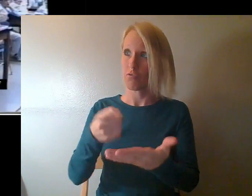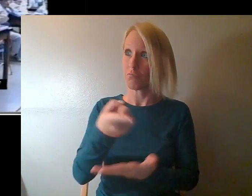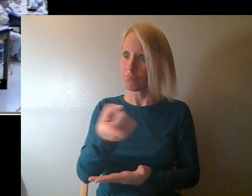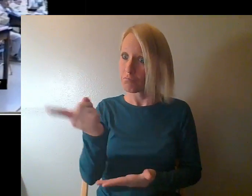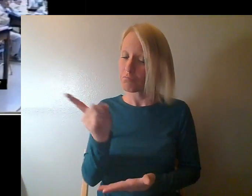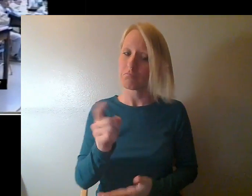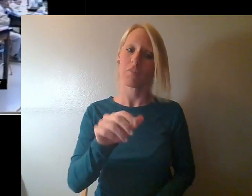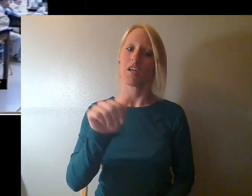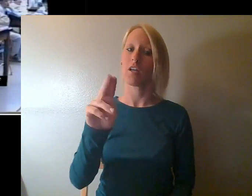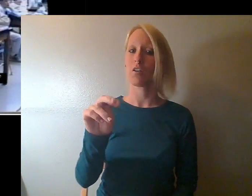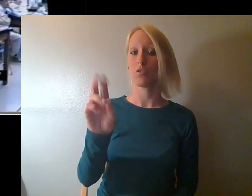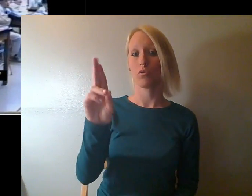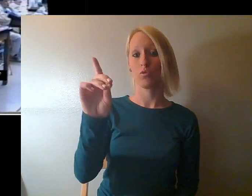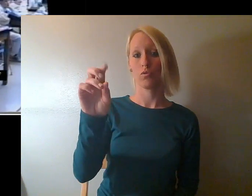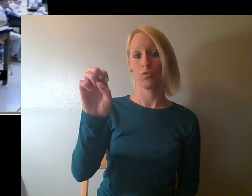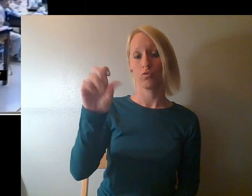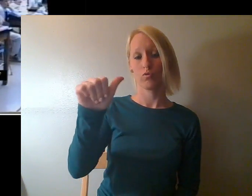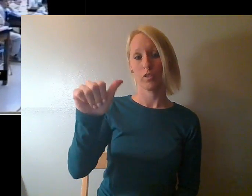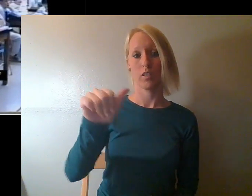Andrea?